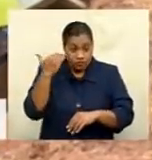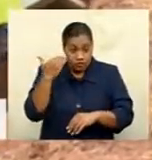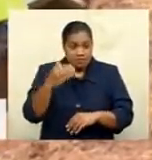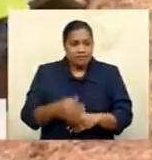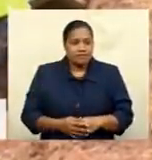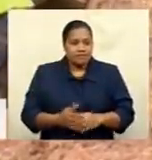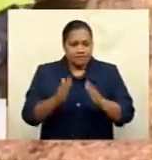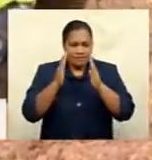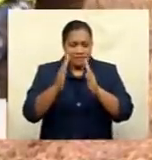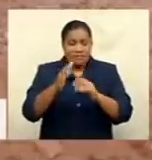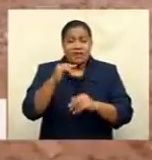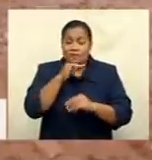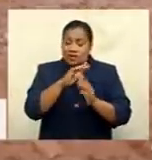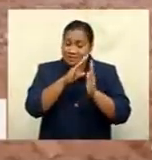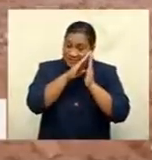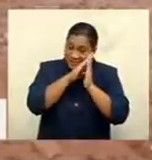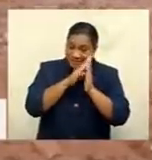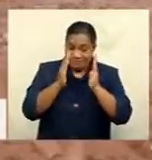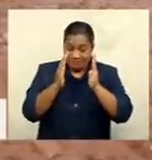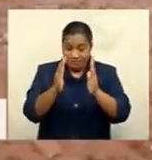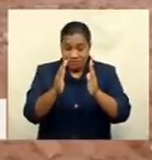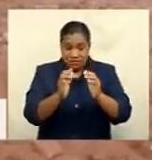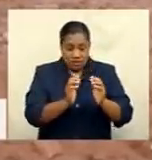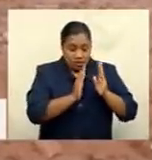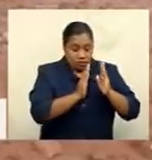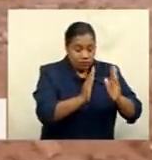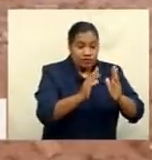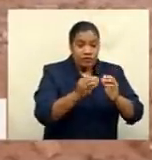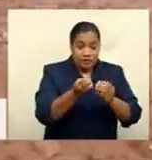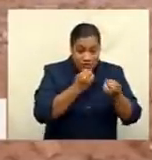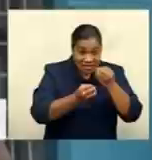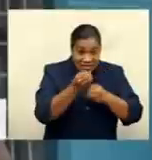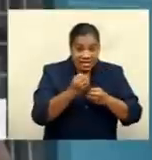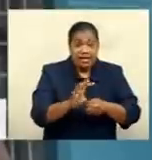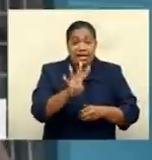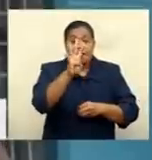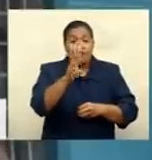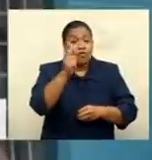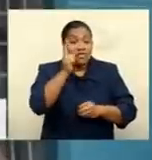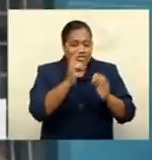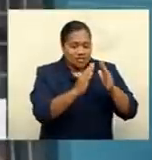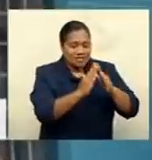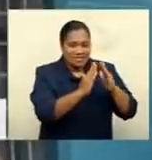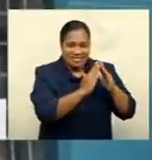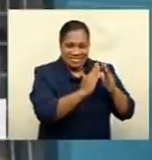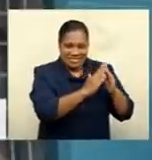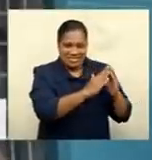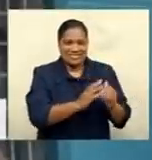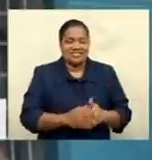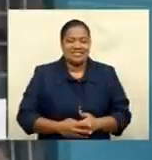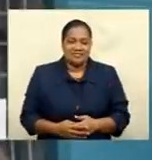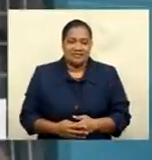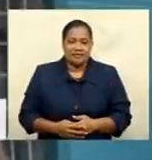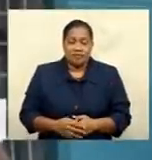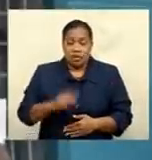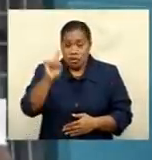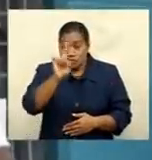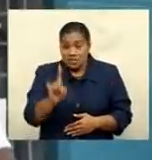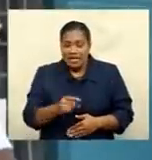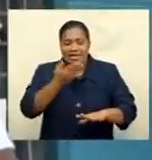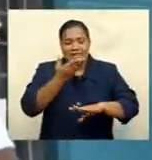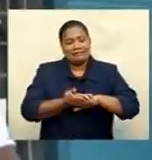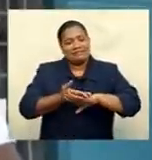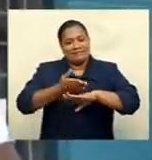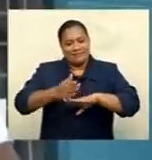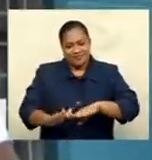blocks, the boys' dormitory, a dining hall and 4 teachers' quarters. Today we are turning another new chapter